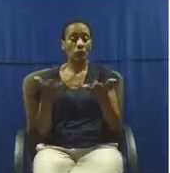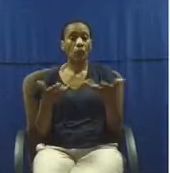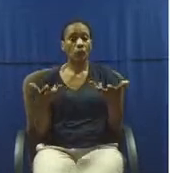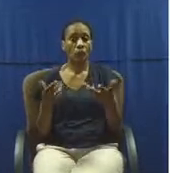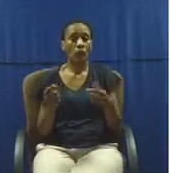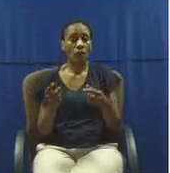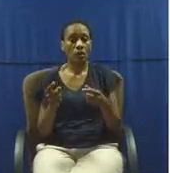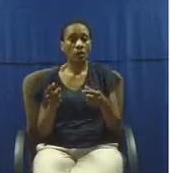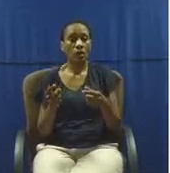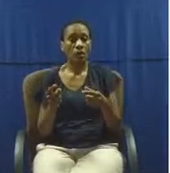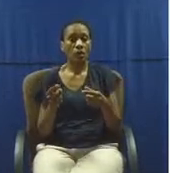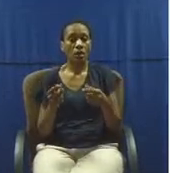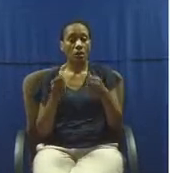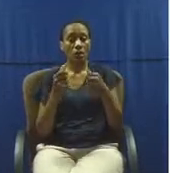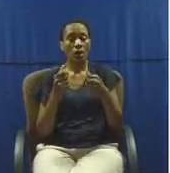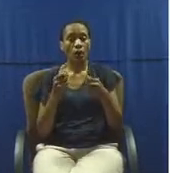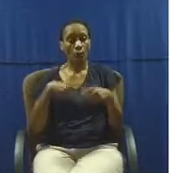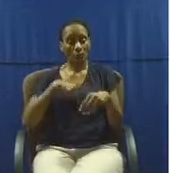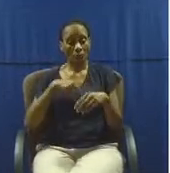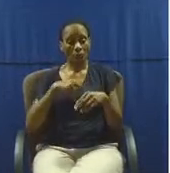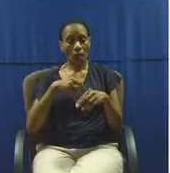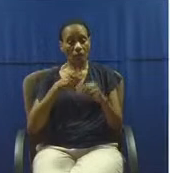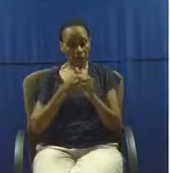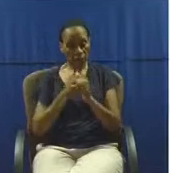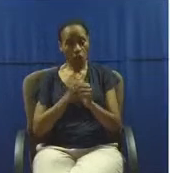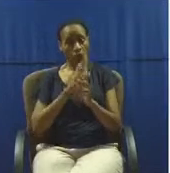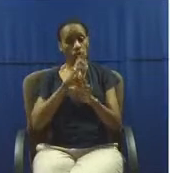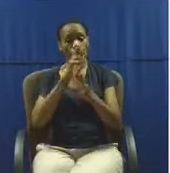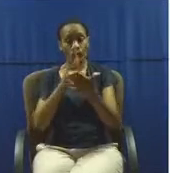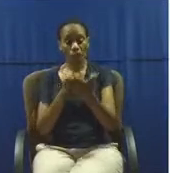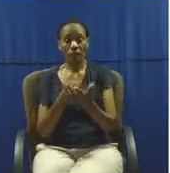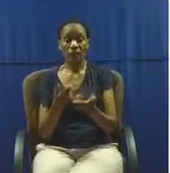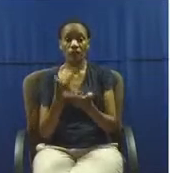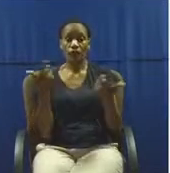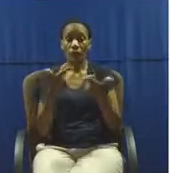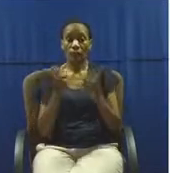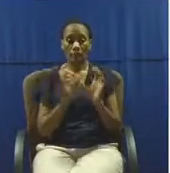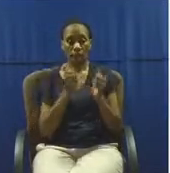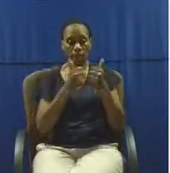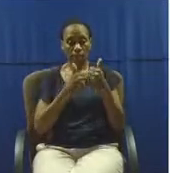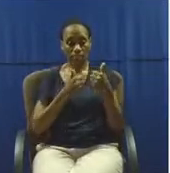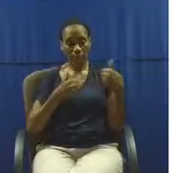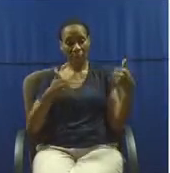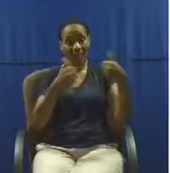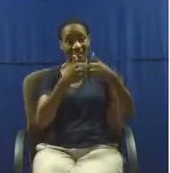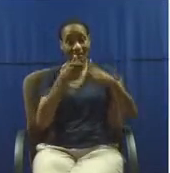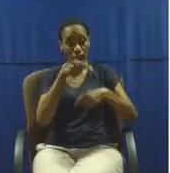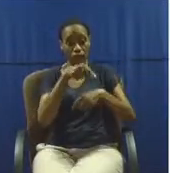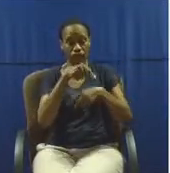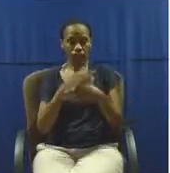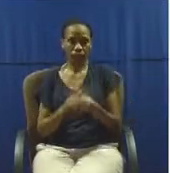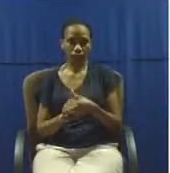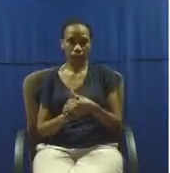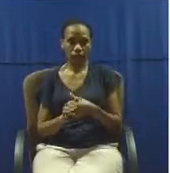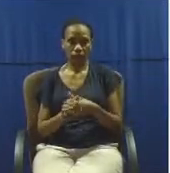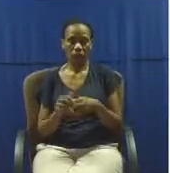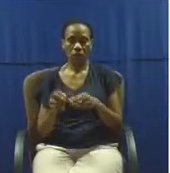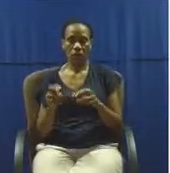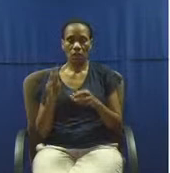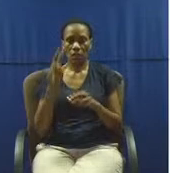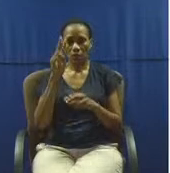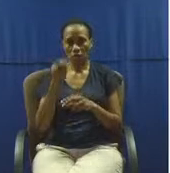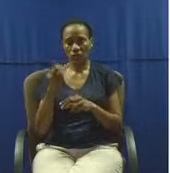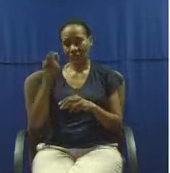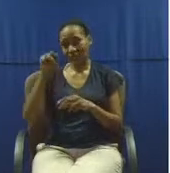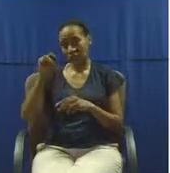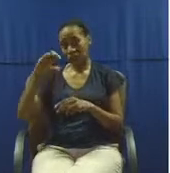of what the panel has recommended in its clear recommendations. The National Security Council